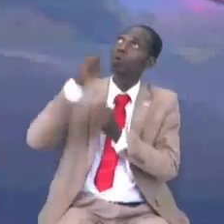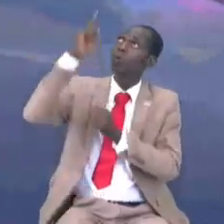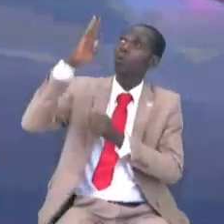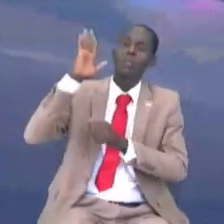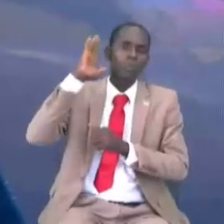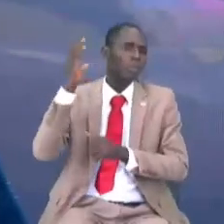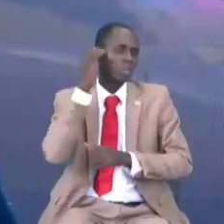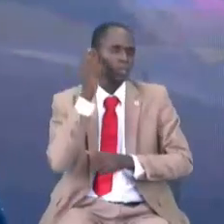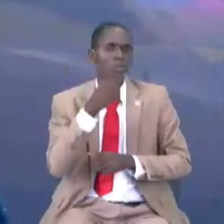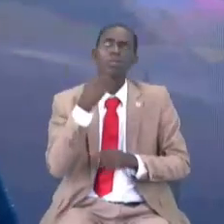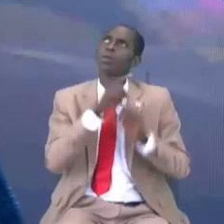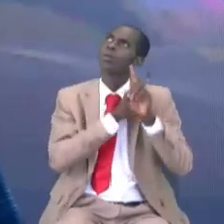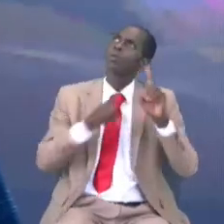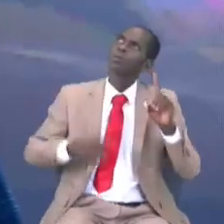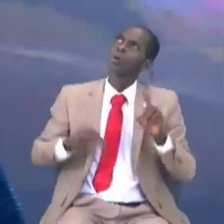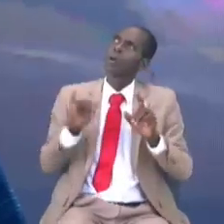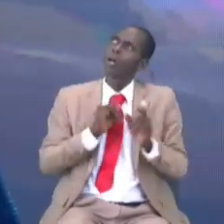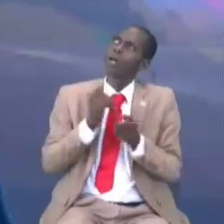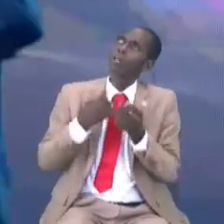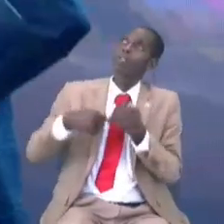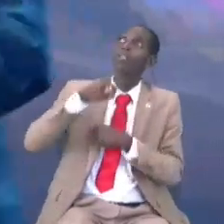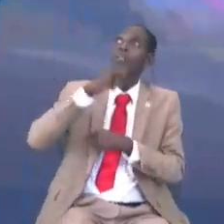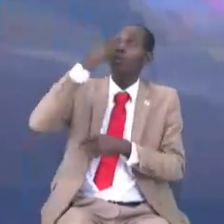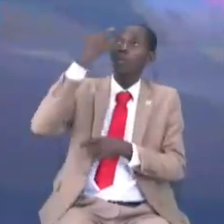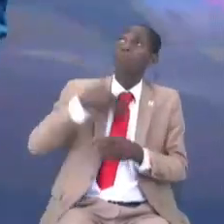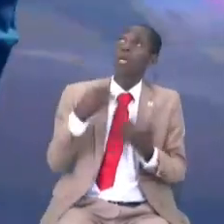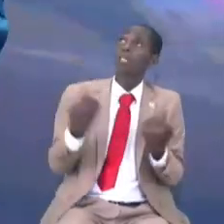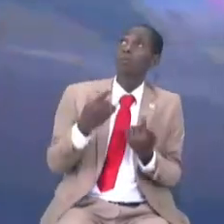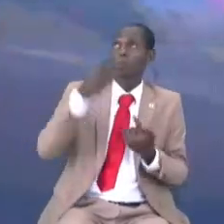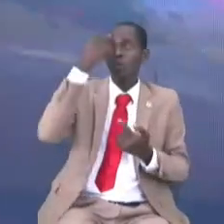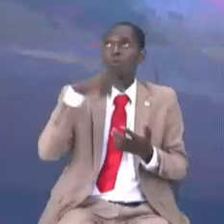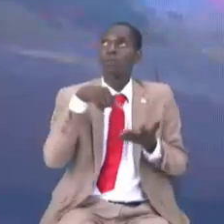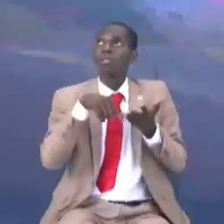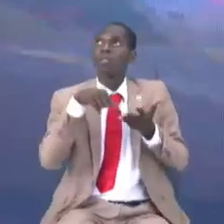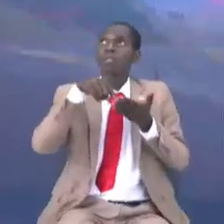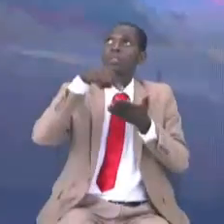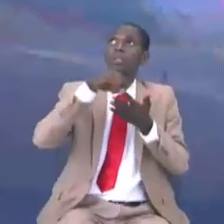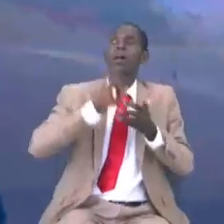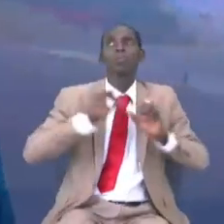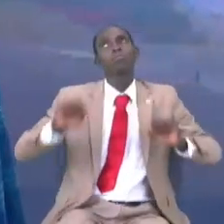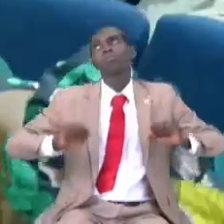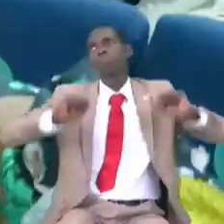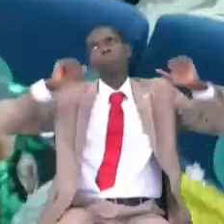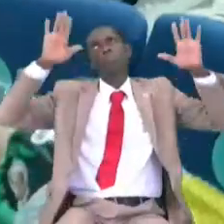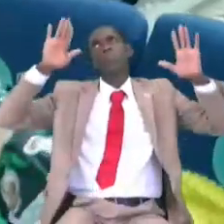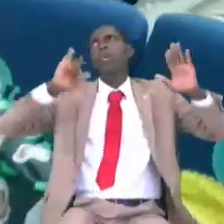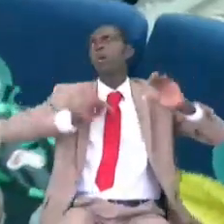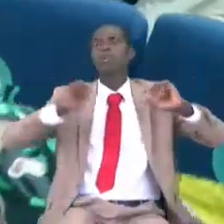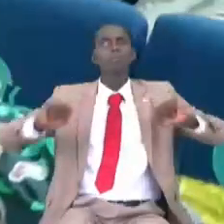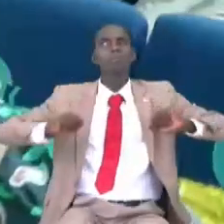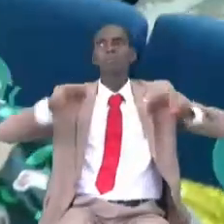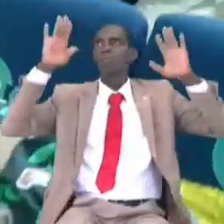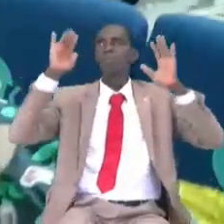of that? Hands off. I surrender. I give up that thing. Calamity will not come your way again. And